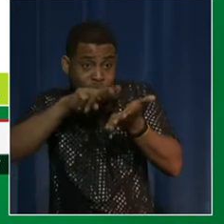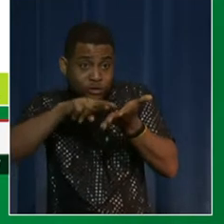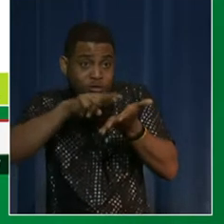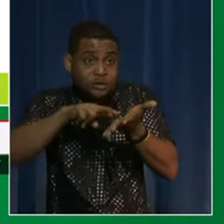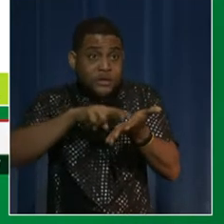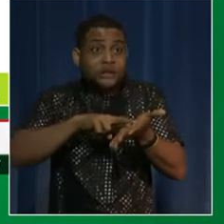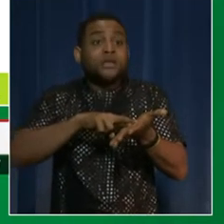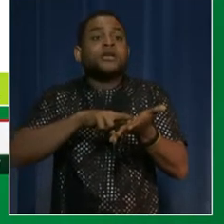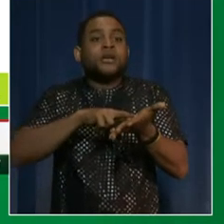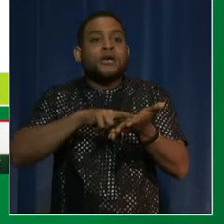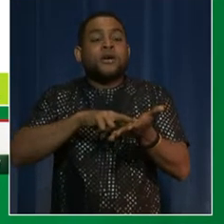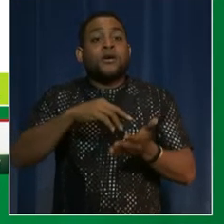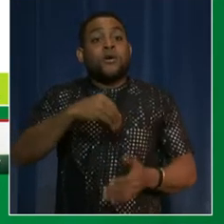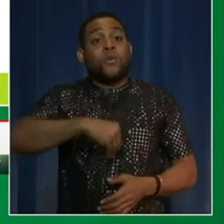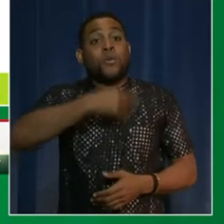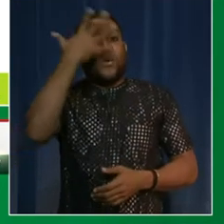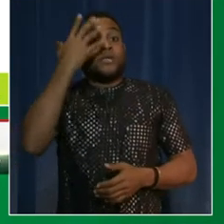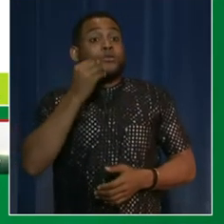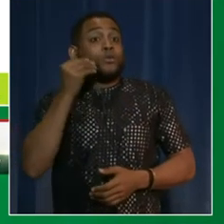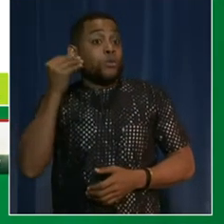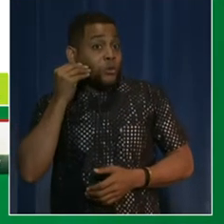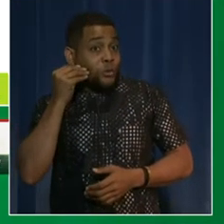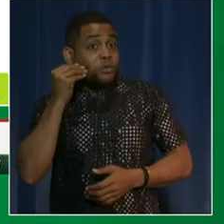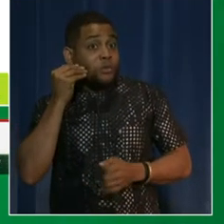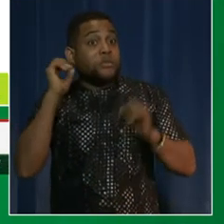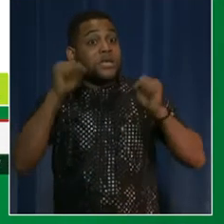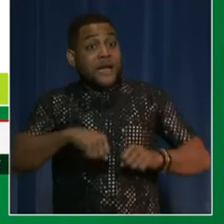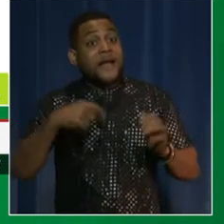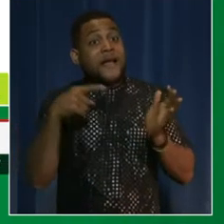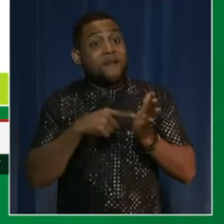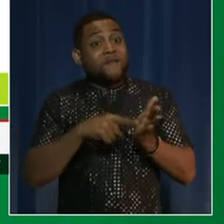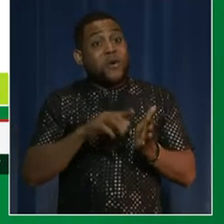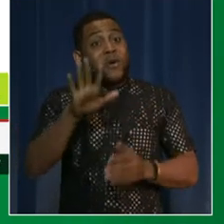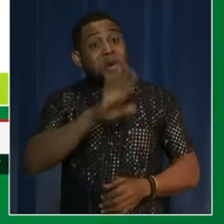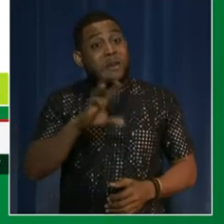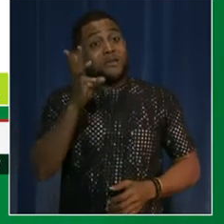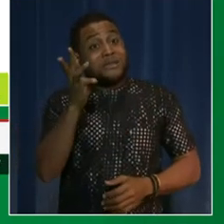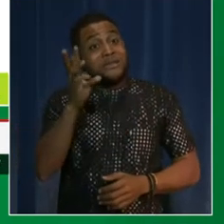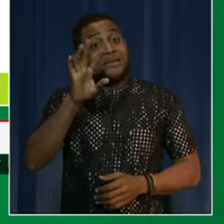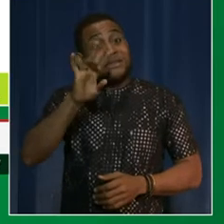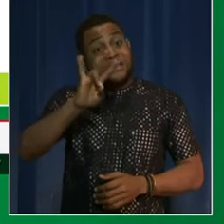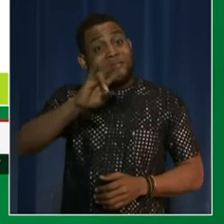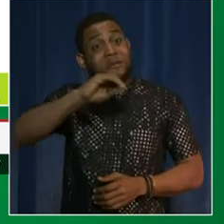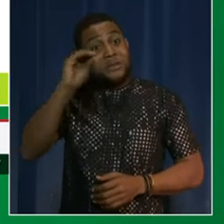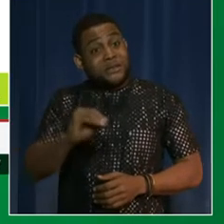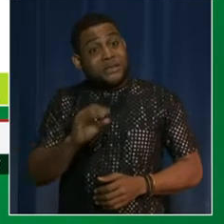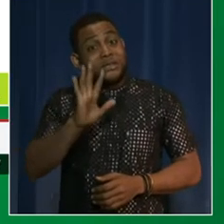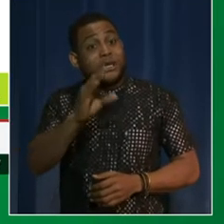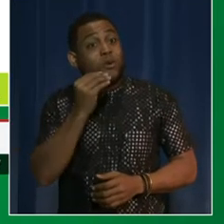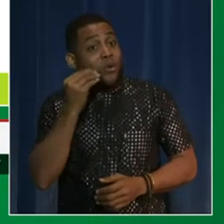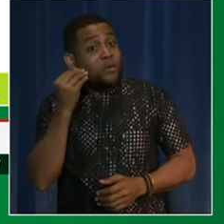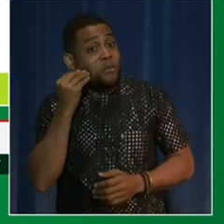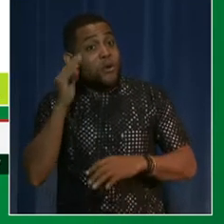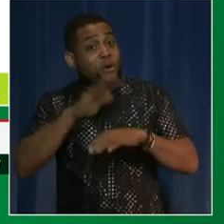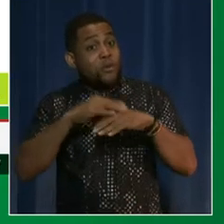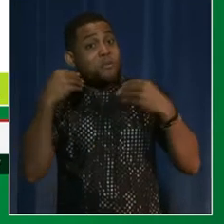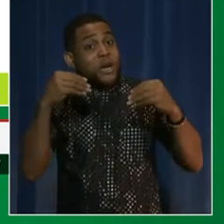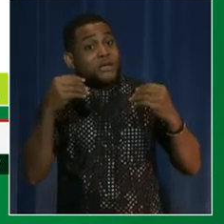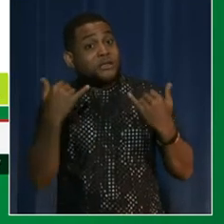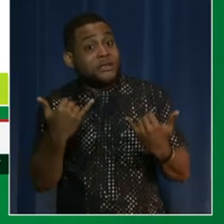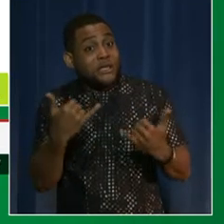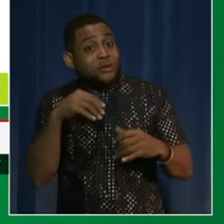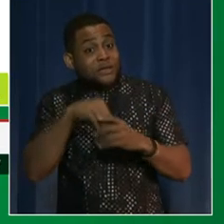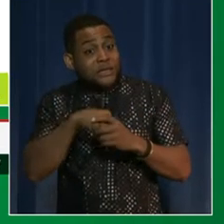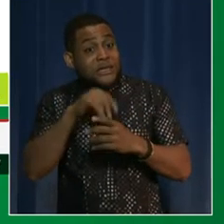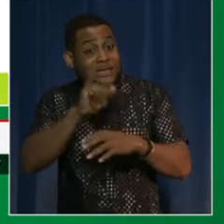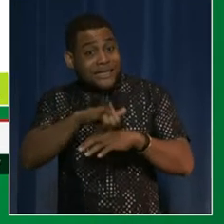white households, I should say, were able to afford about 67% of houses on the market in that time period